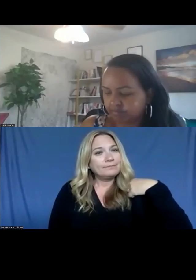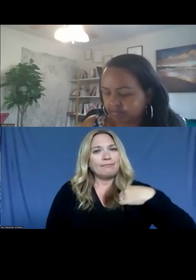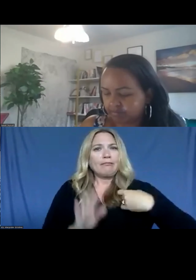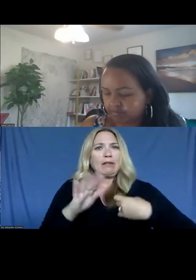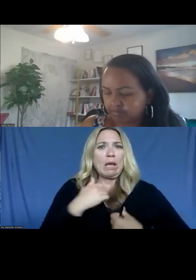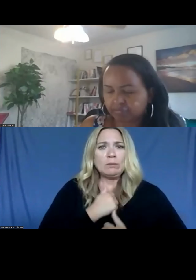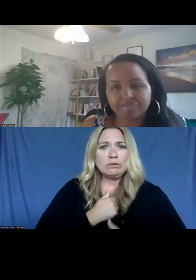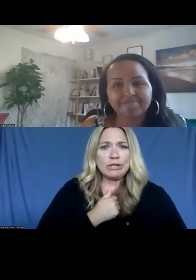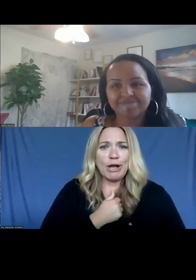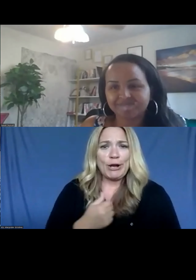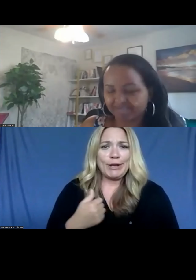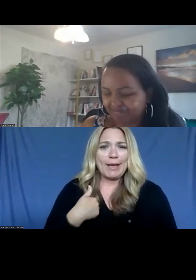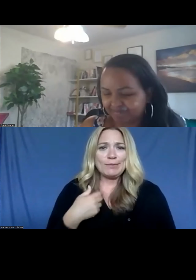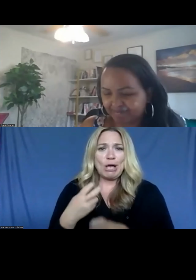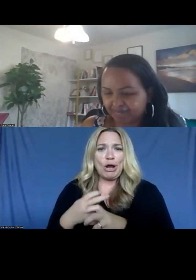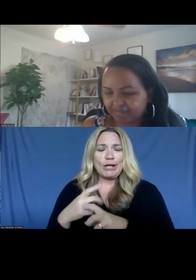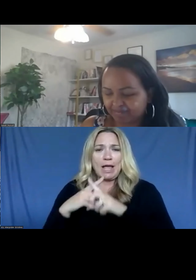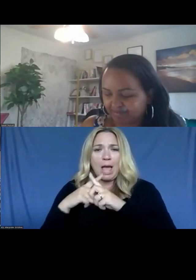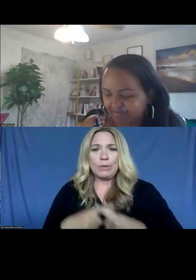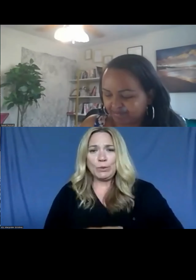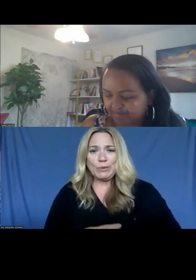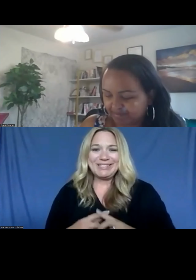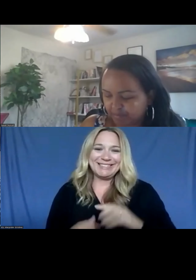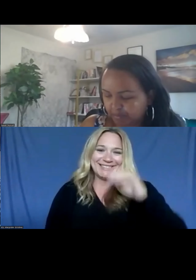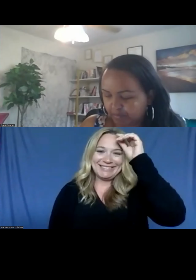Sorry, I was having trouble getting myself That's muted. okay.